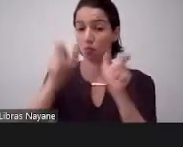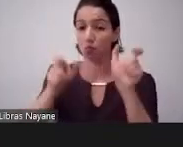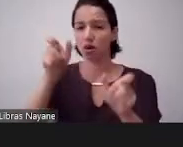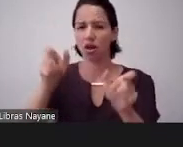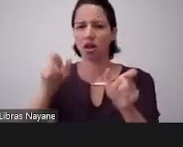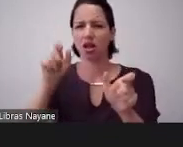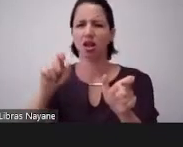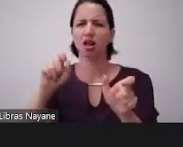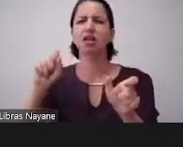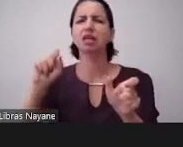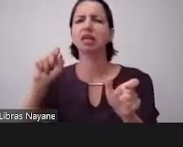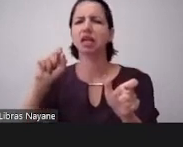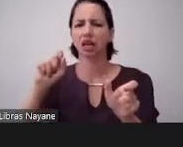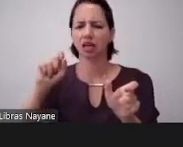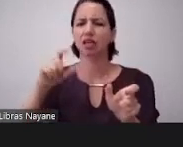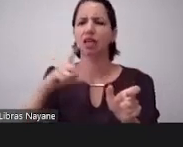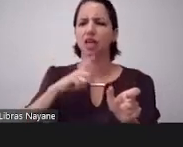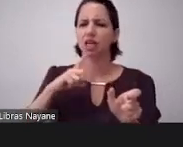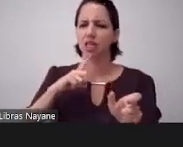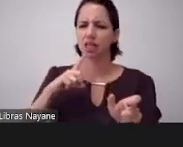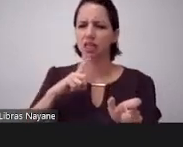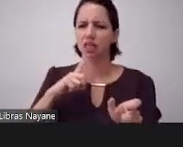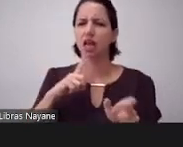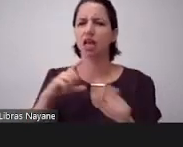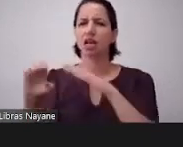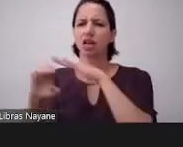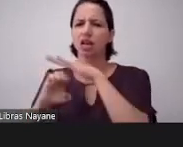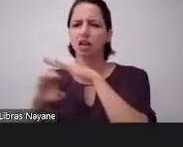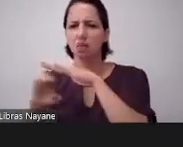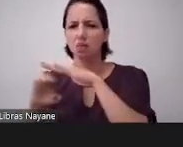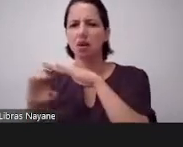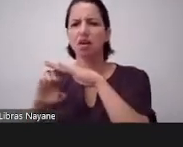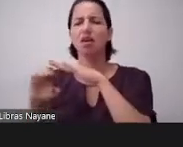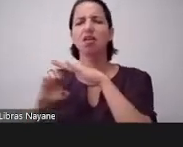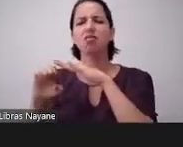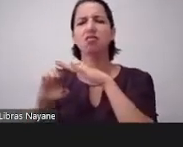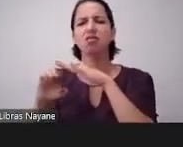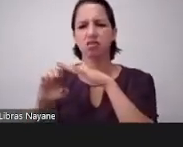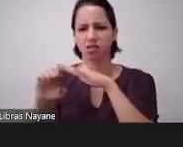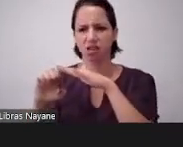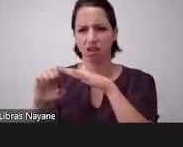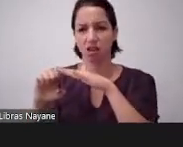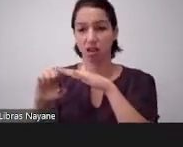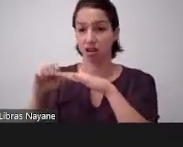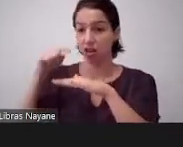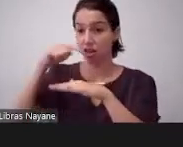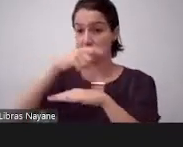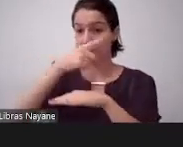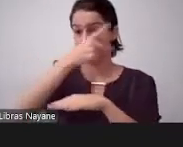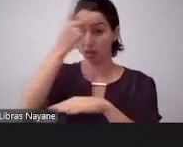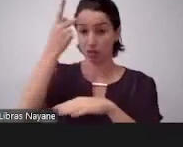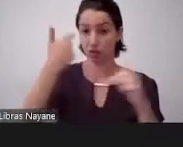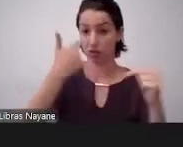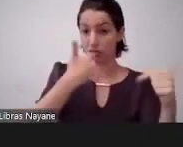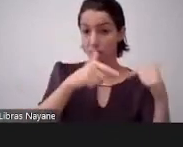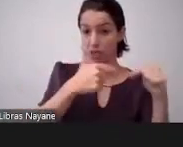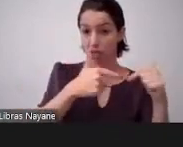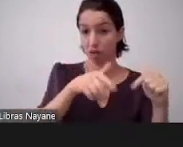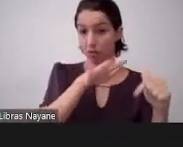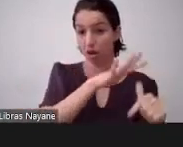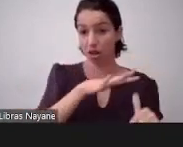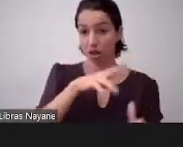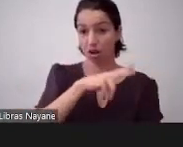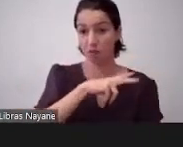would see those that have properties or own companies or is